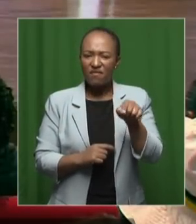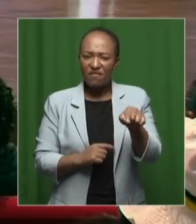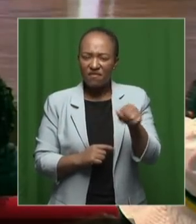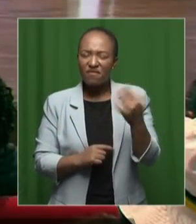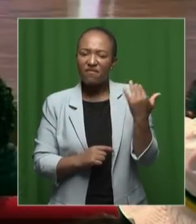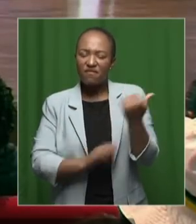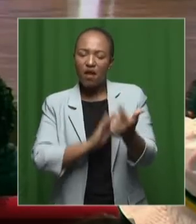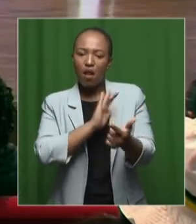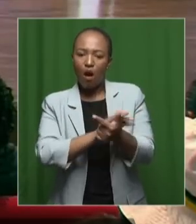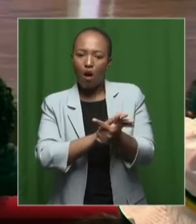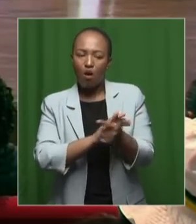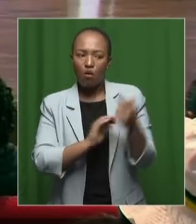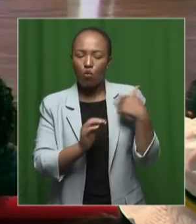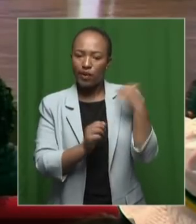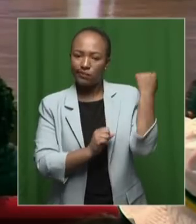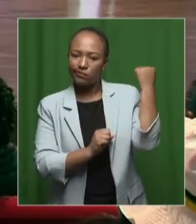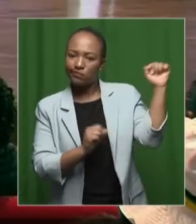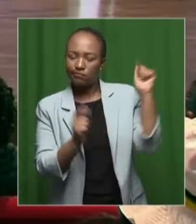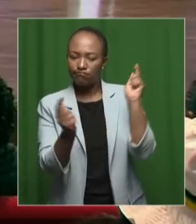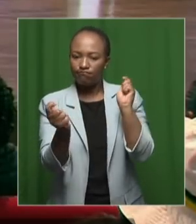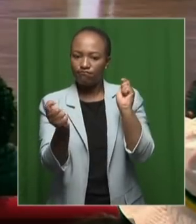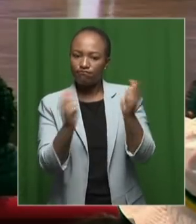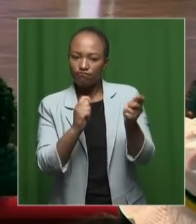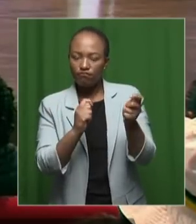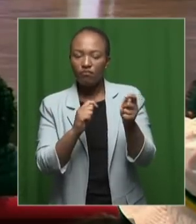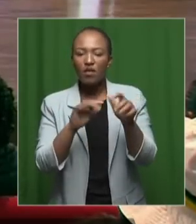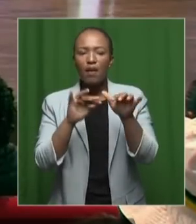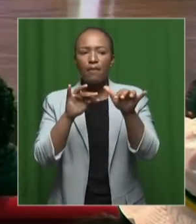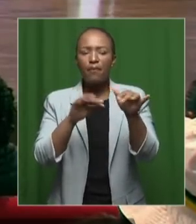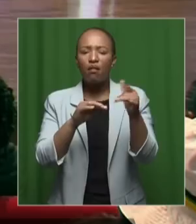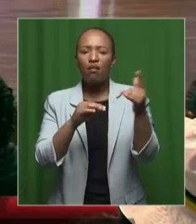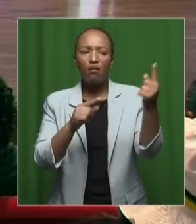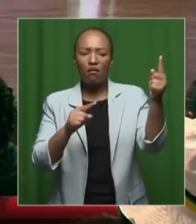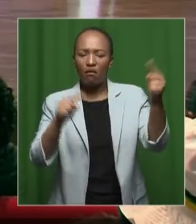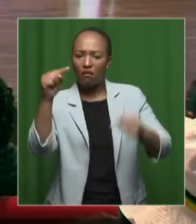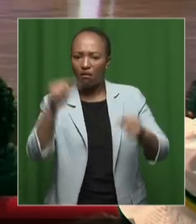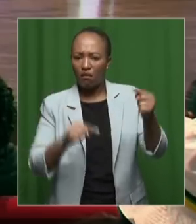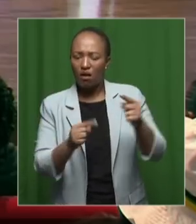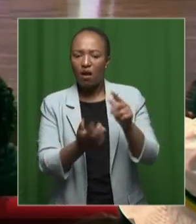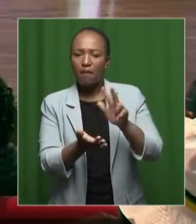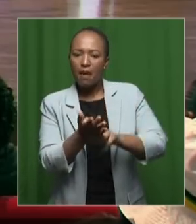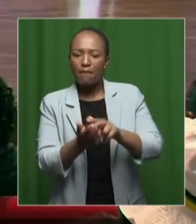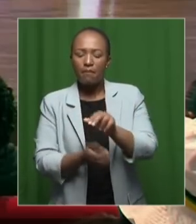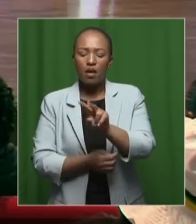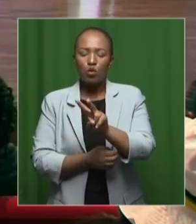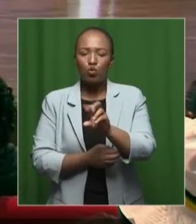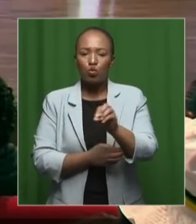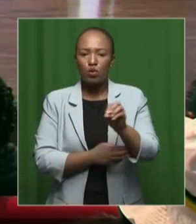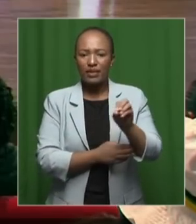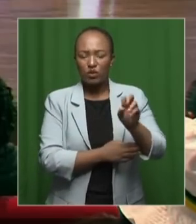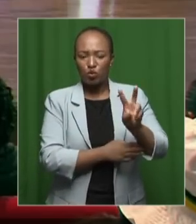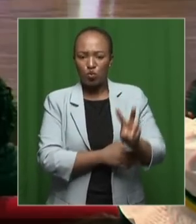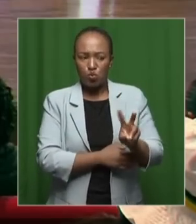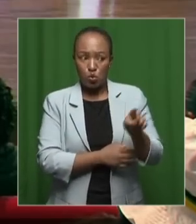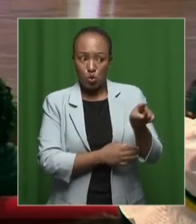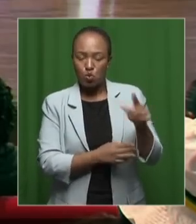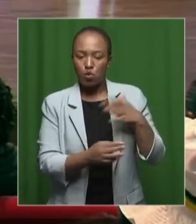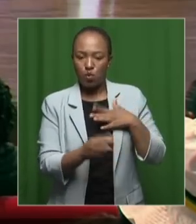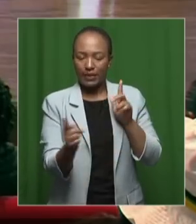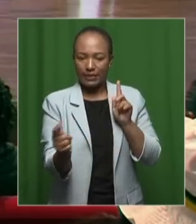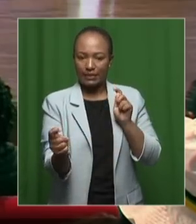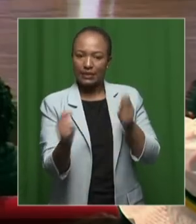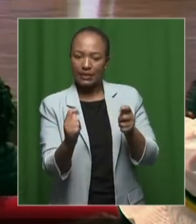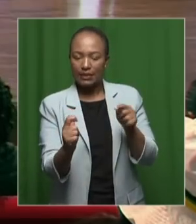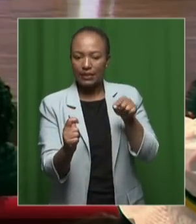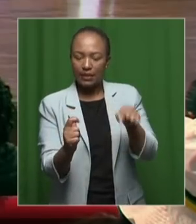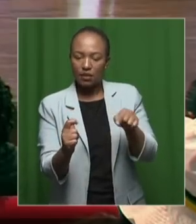Refugee Act passed in 1998, and the Immigration Act passed in 2002. We are also in the process, and you show